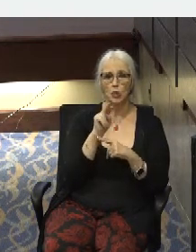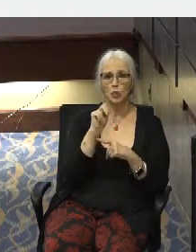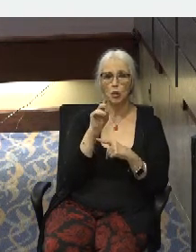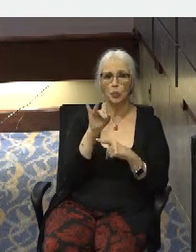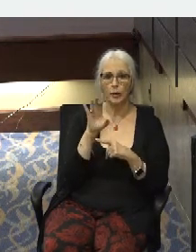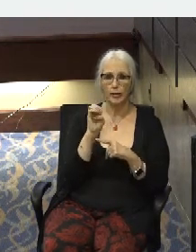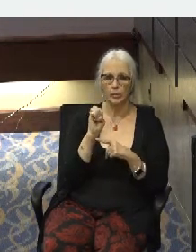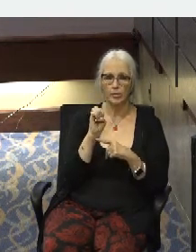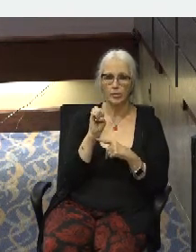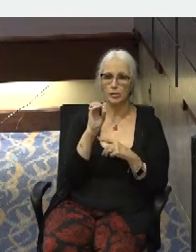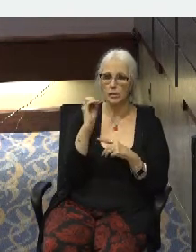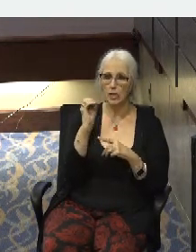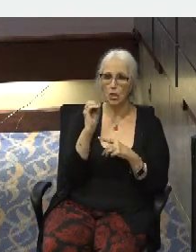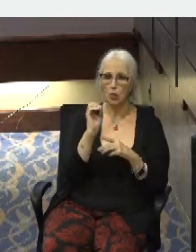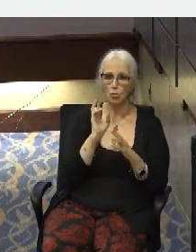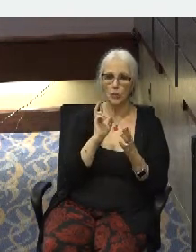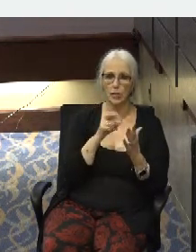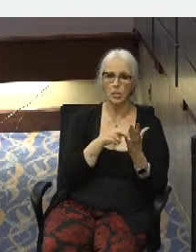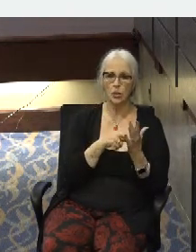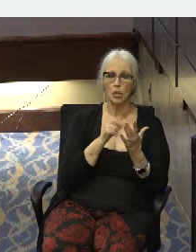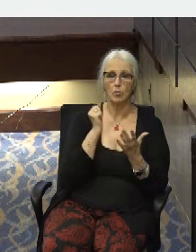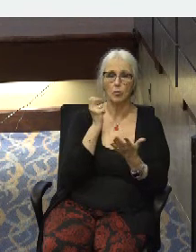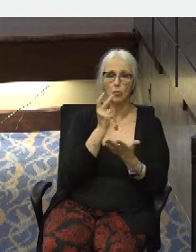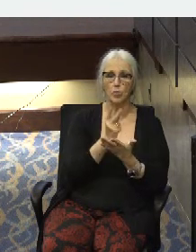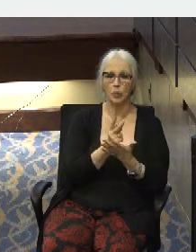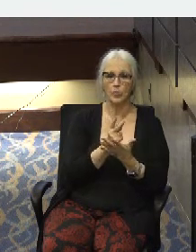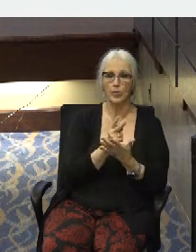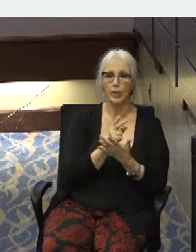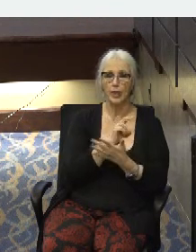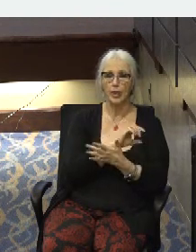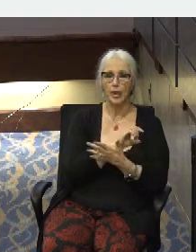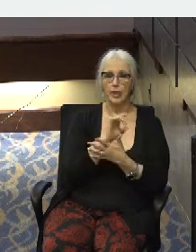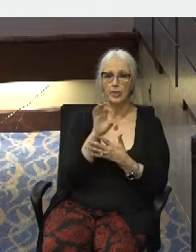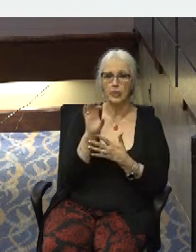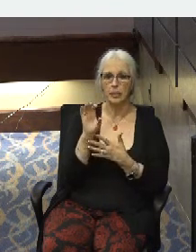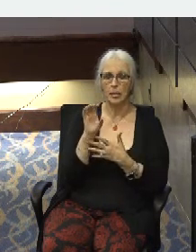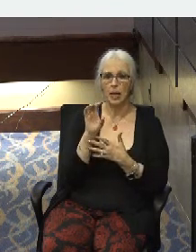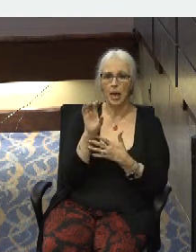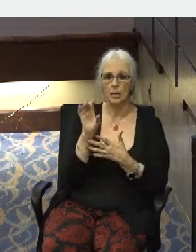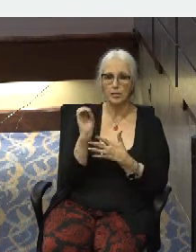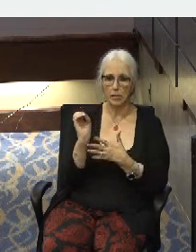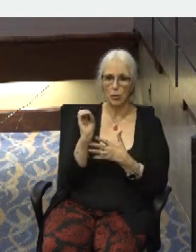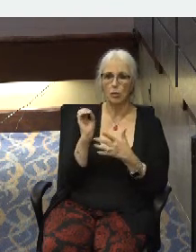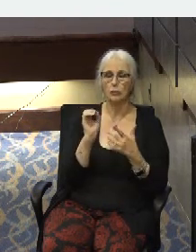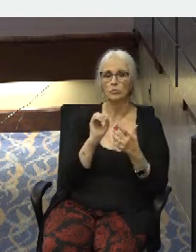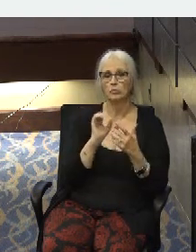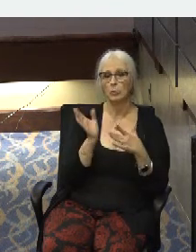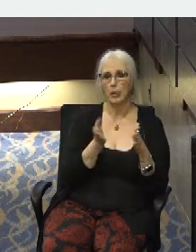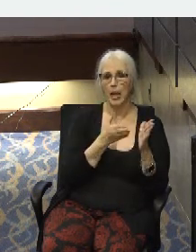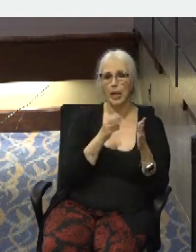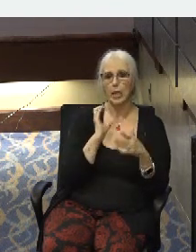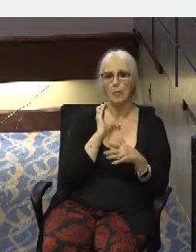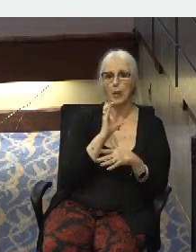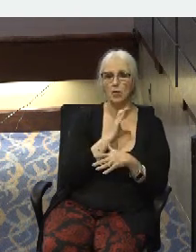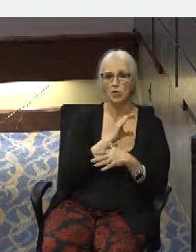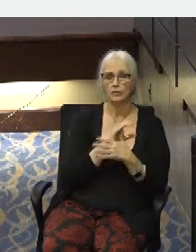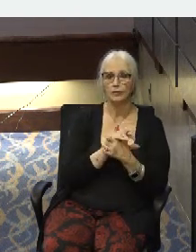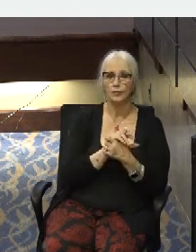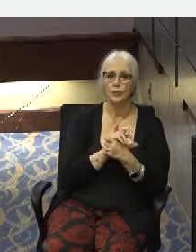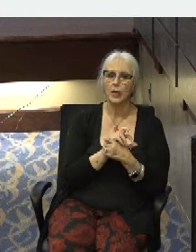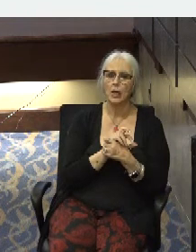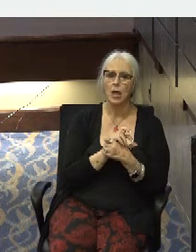notices mailed and 0 returned on this request, and it was approved 8-0 by Plan Commission. Just a note for my fellow council members, that I